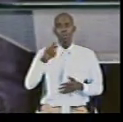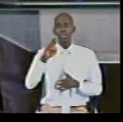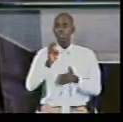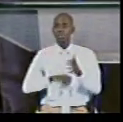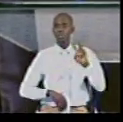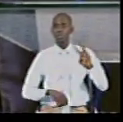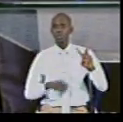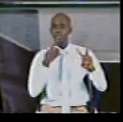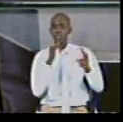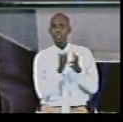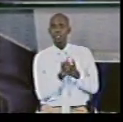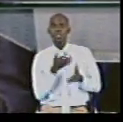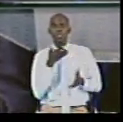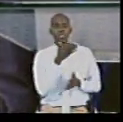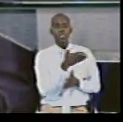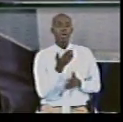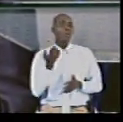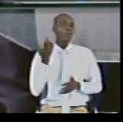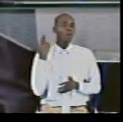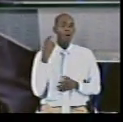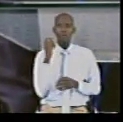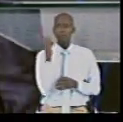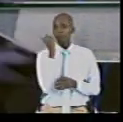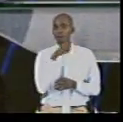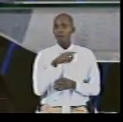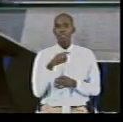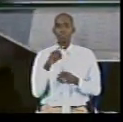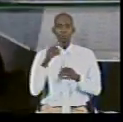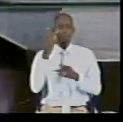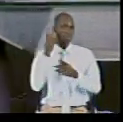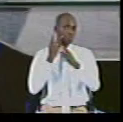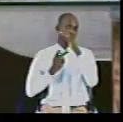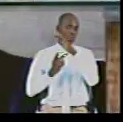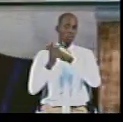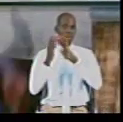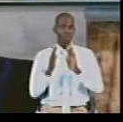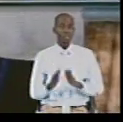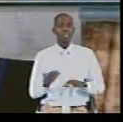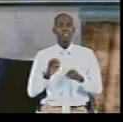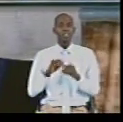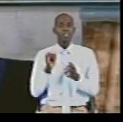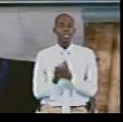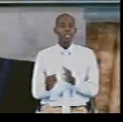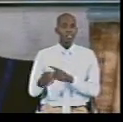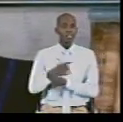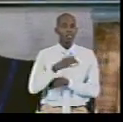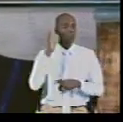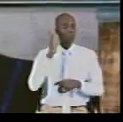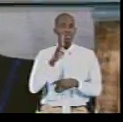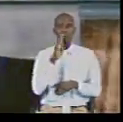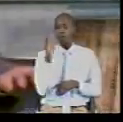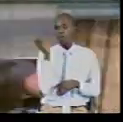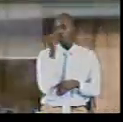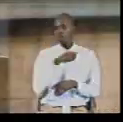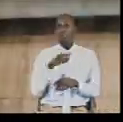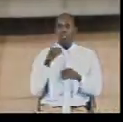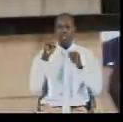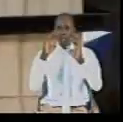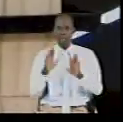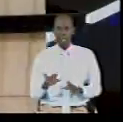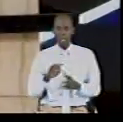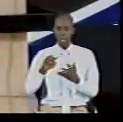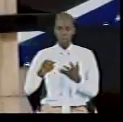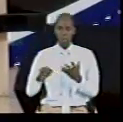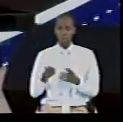were false prophets in those days, and there shall be false teachers among you. Unfortunately,